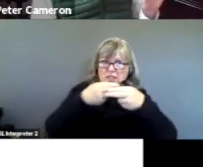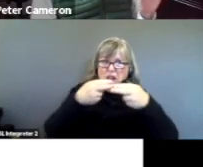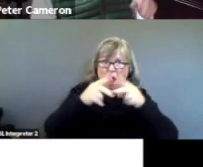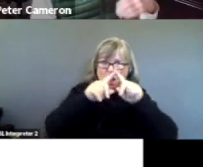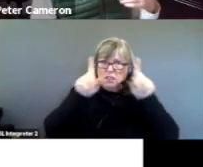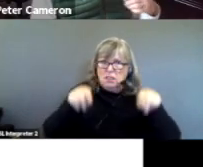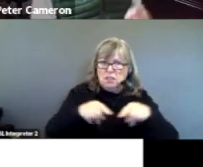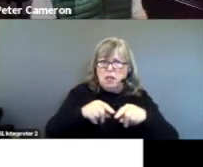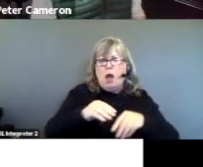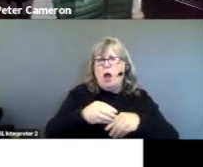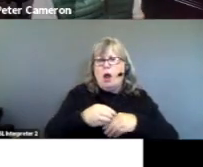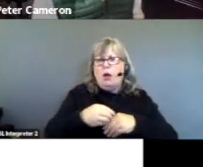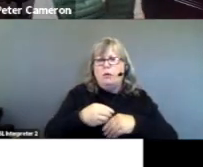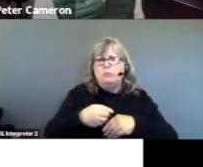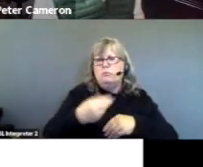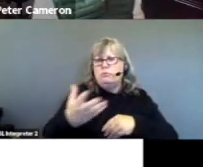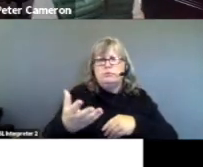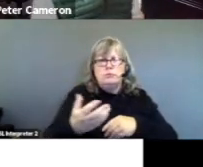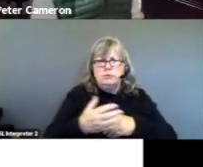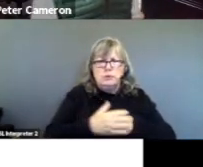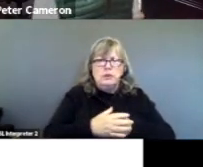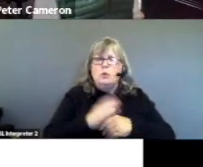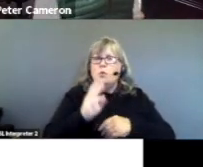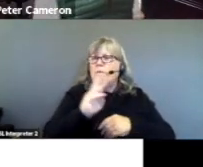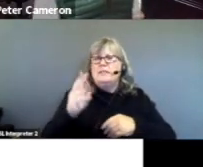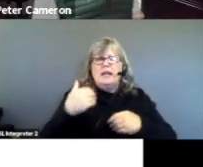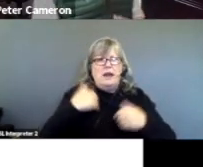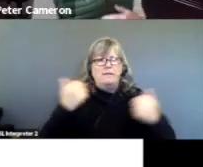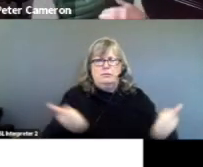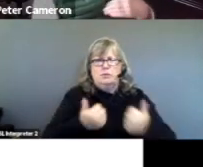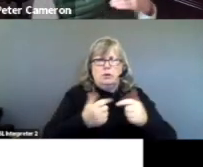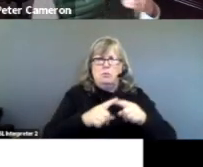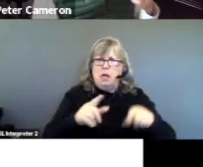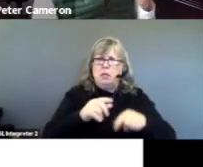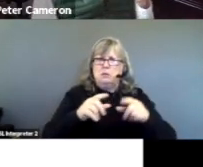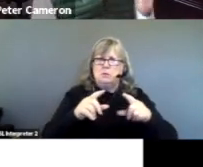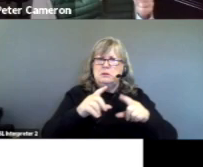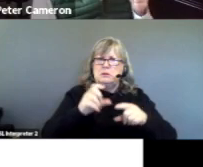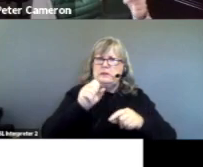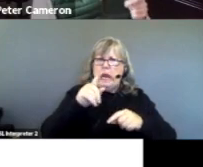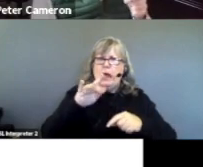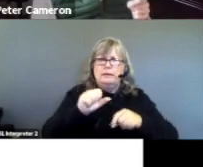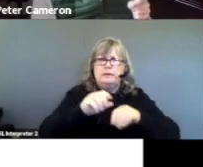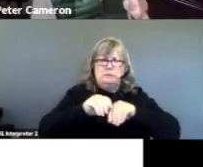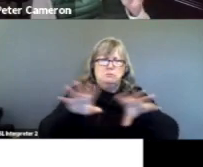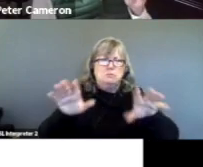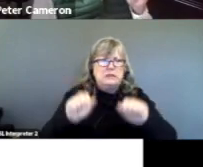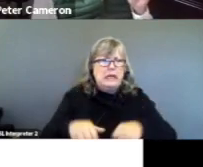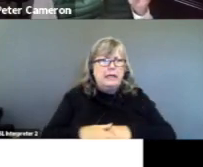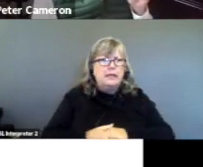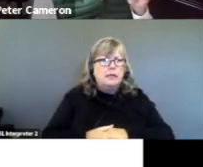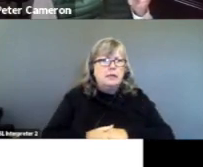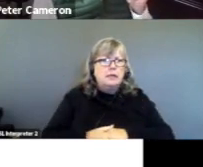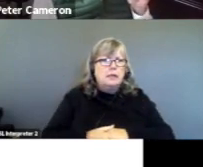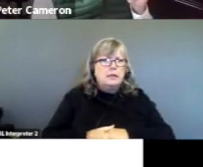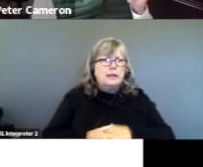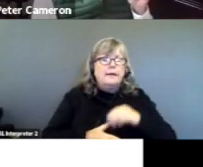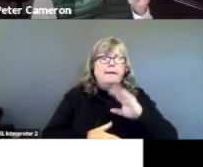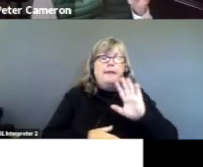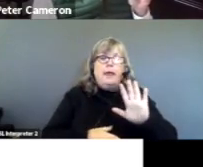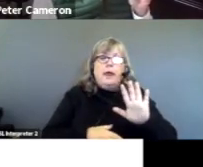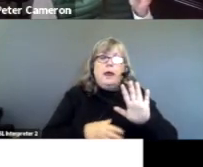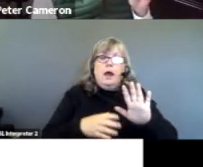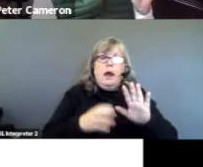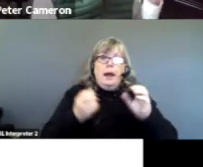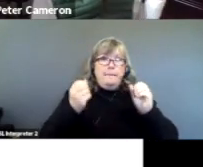can provide that. Of course, there's lots on our website. So again, a cooperative corporation. Oh, and I want to stress this, or a lot of